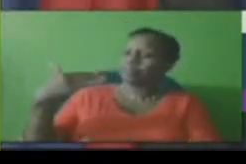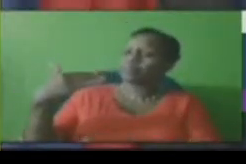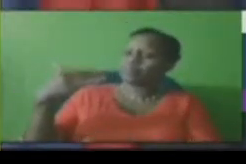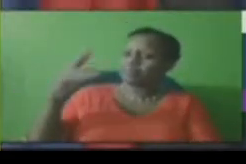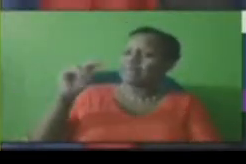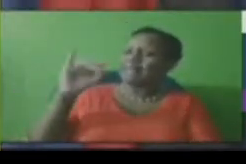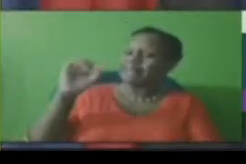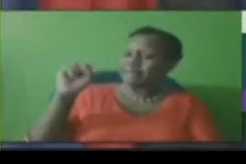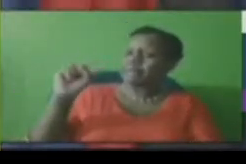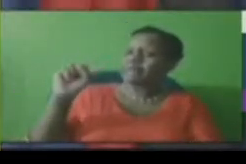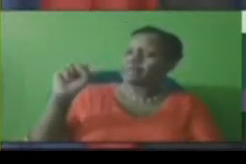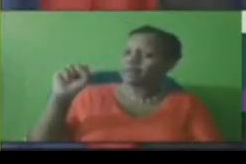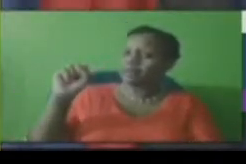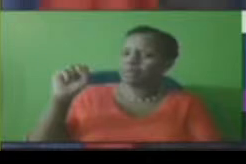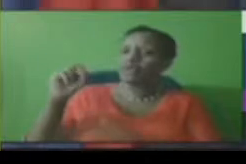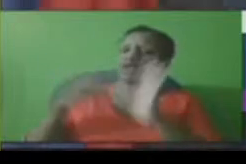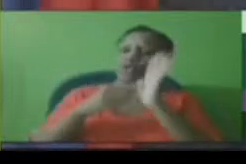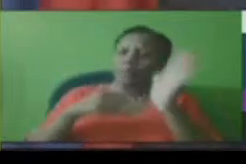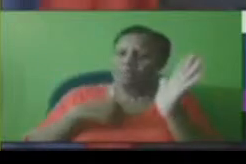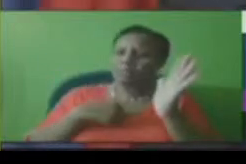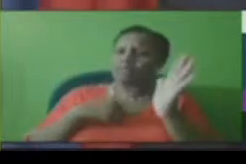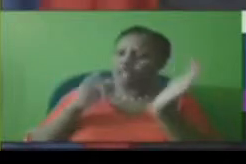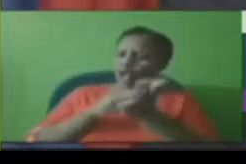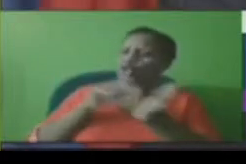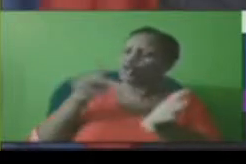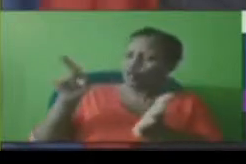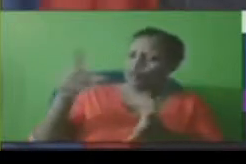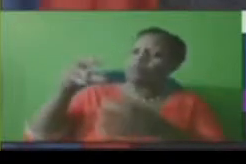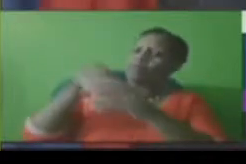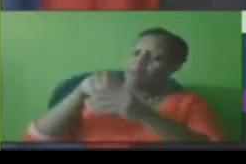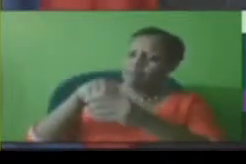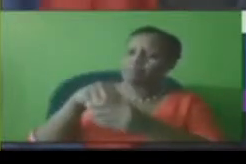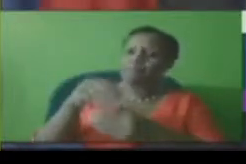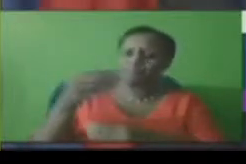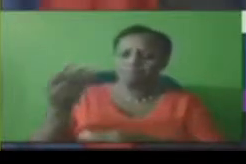a difficult situation. Ladies and gentlemen,